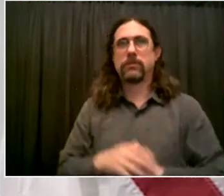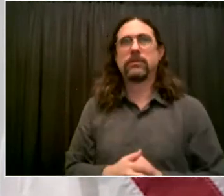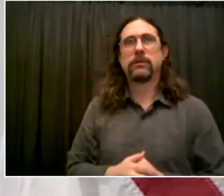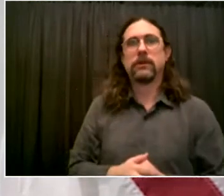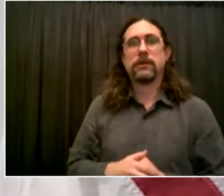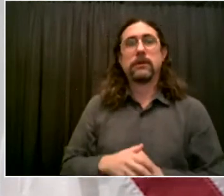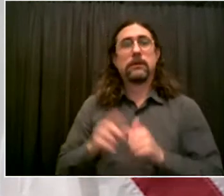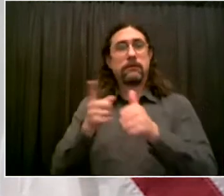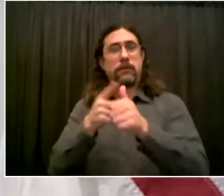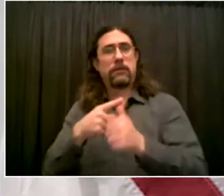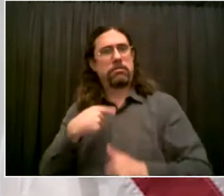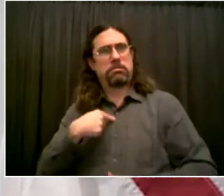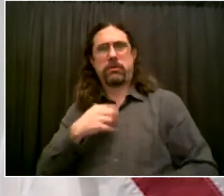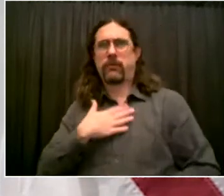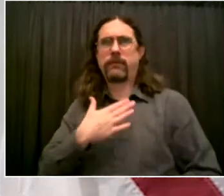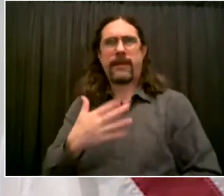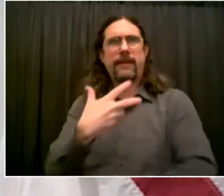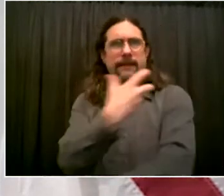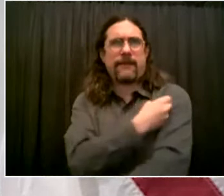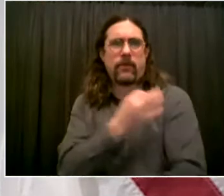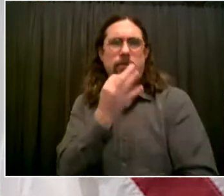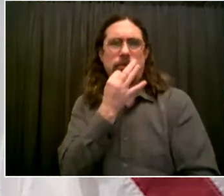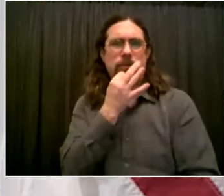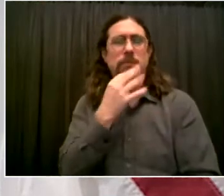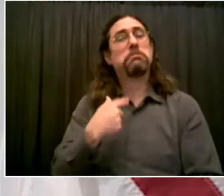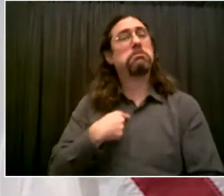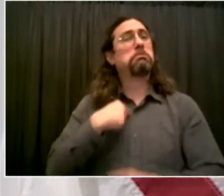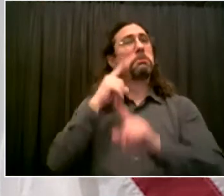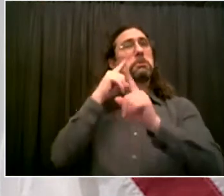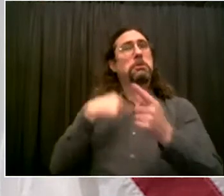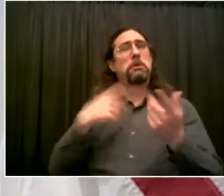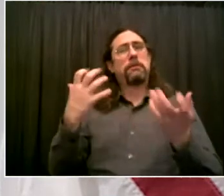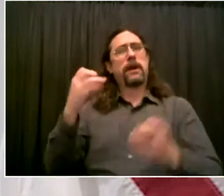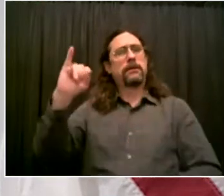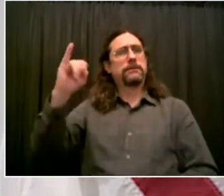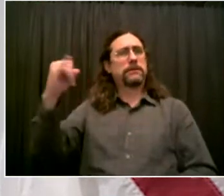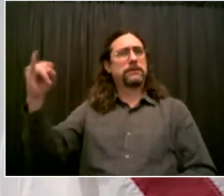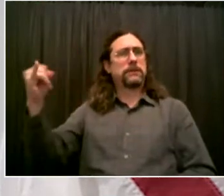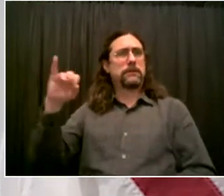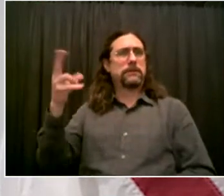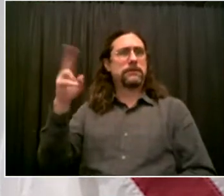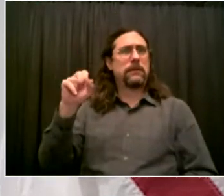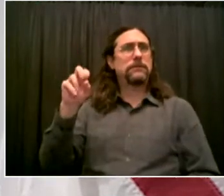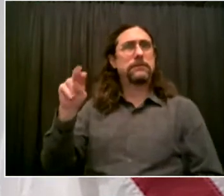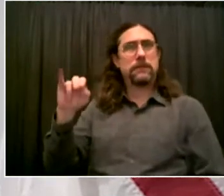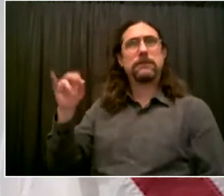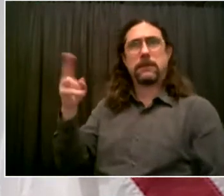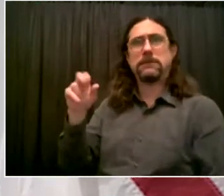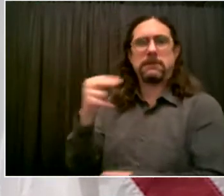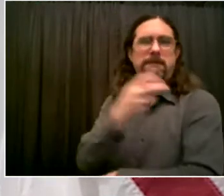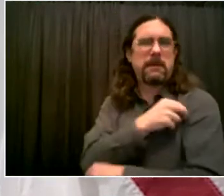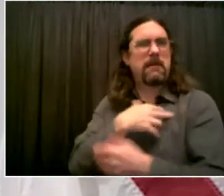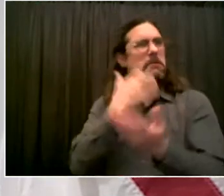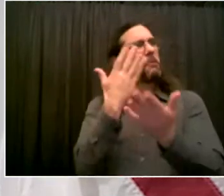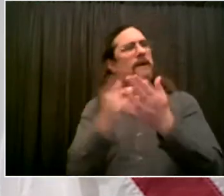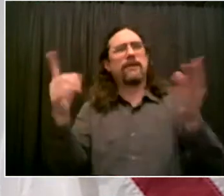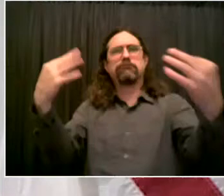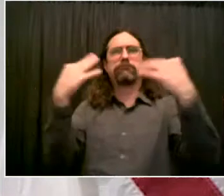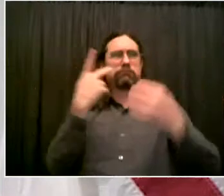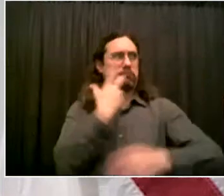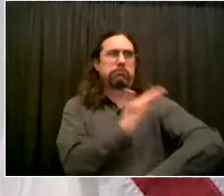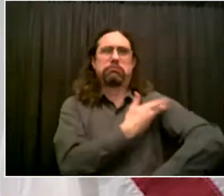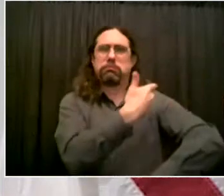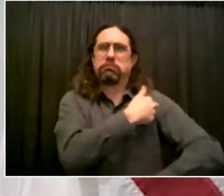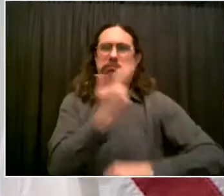own arm. But to the Biden administration, look, the mayors all over the country are engaged in a dialogue with the